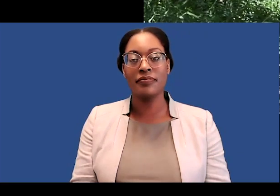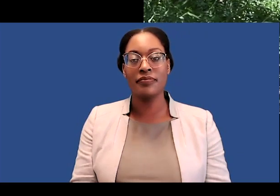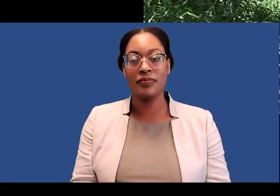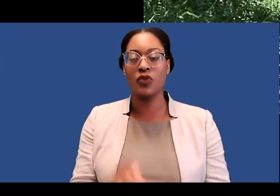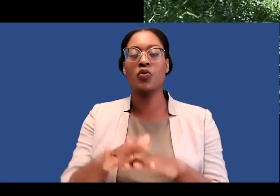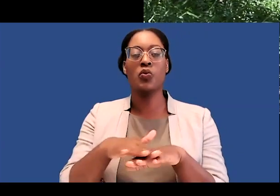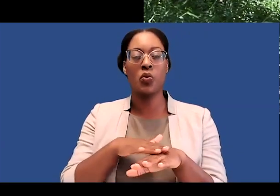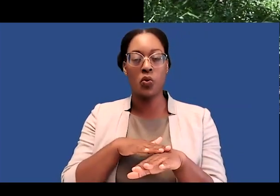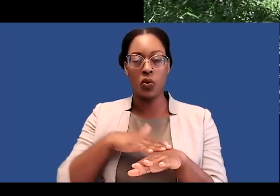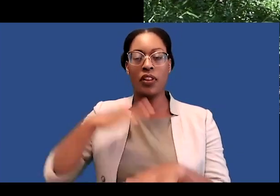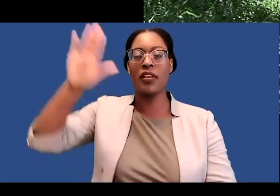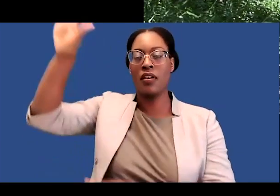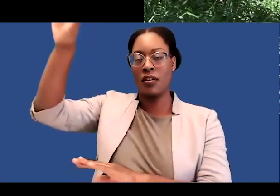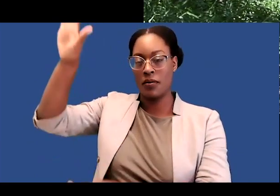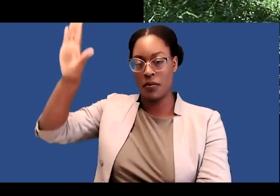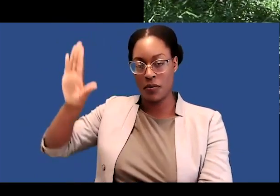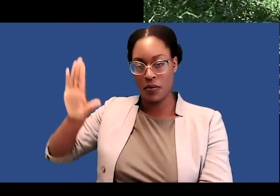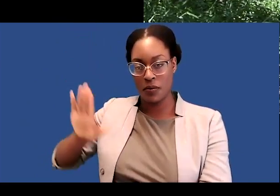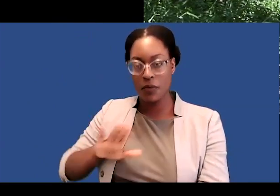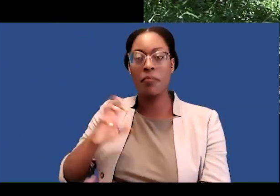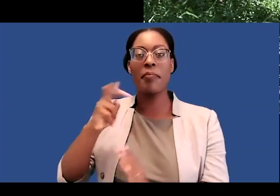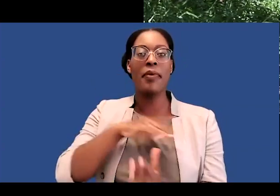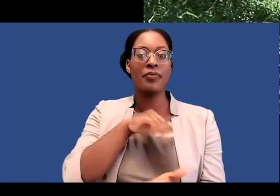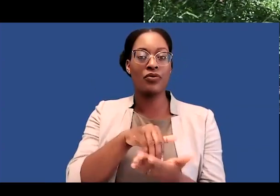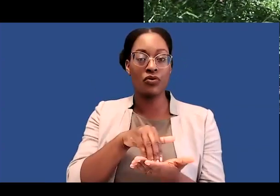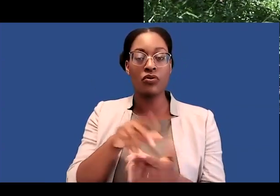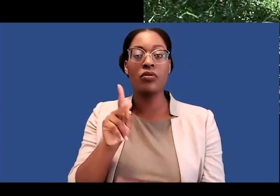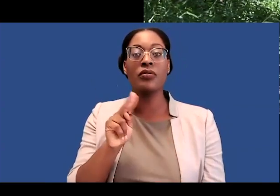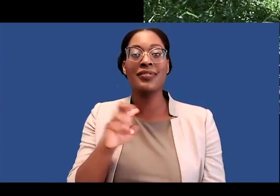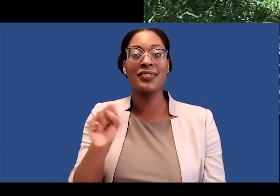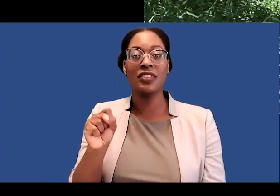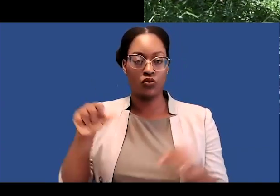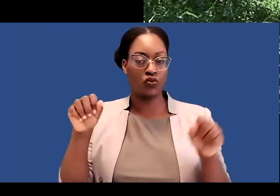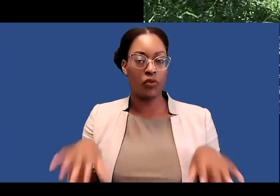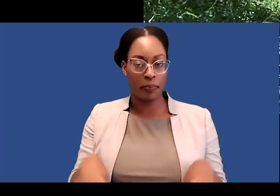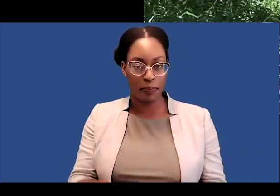And slowly bring it back to center. Go ahead and drop the knees.